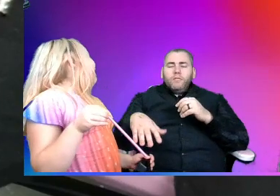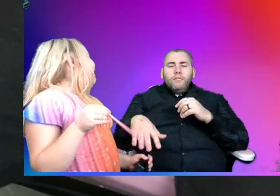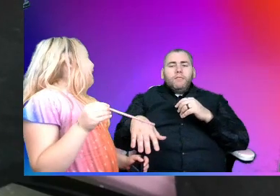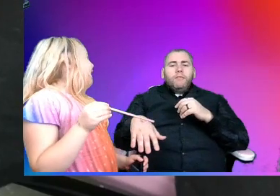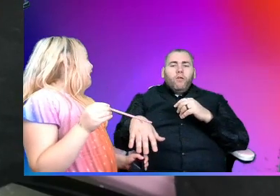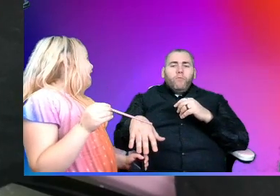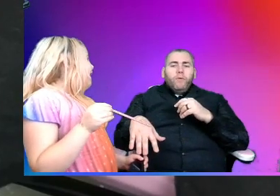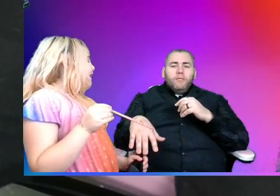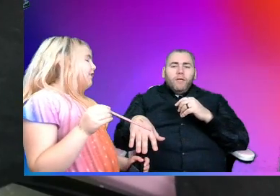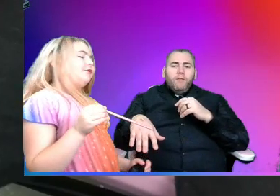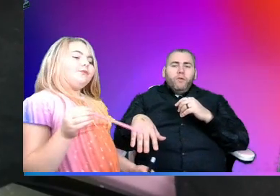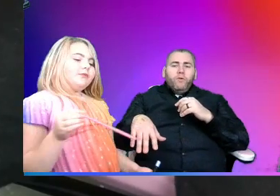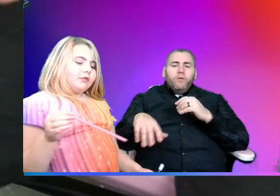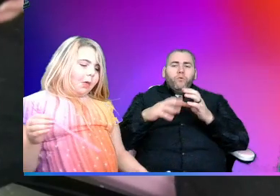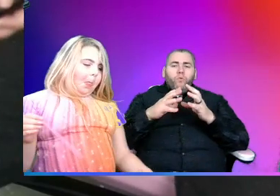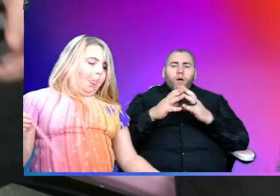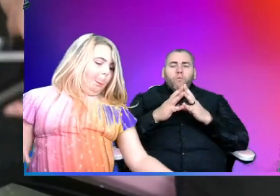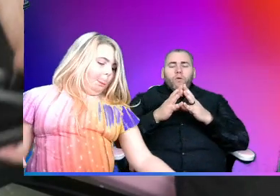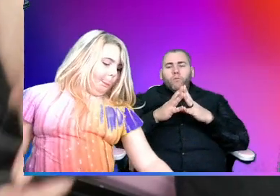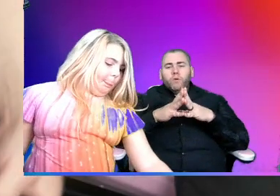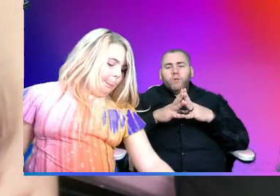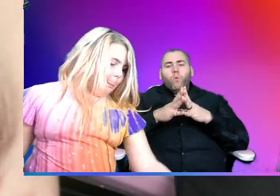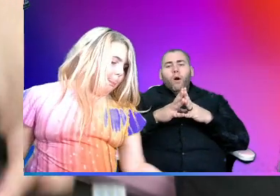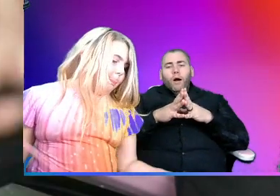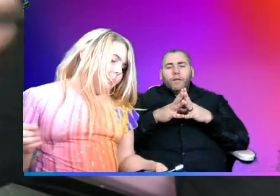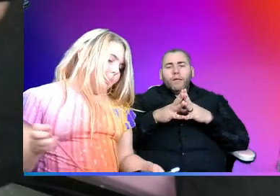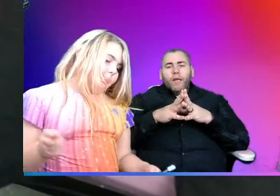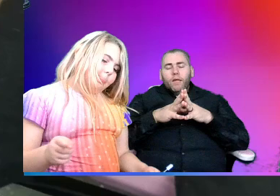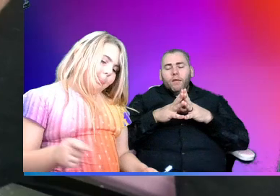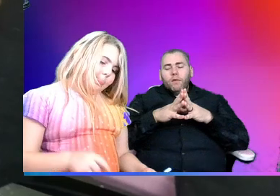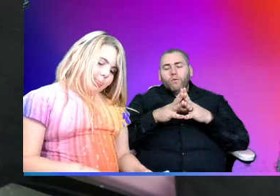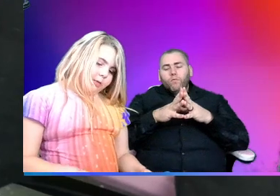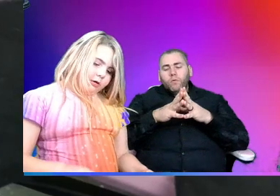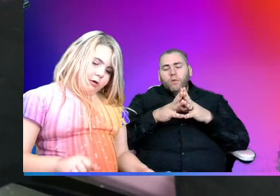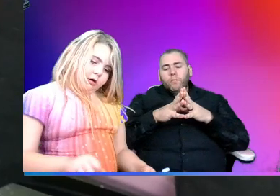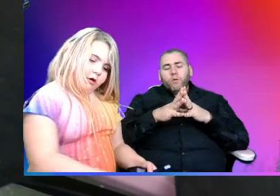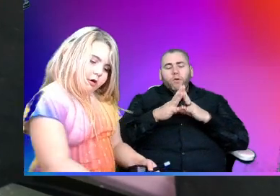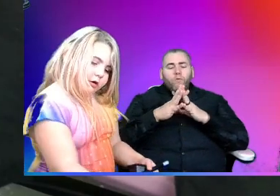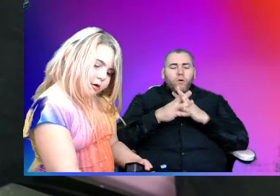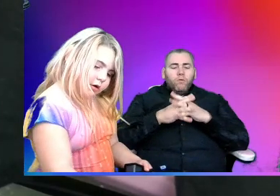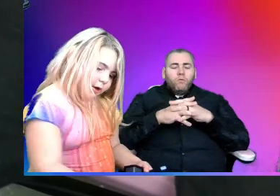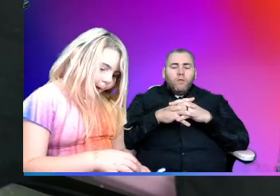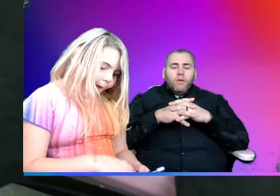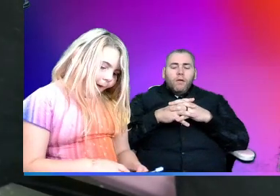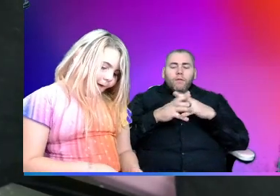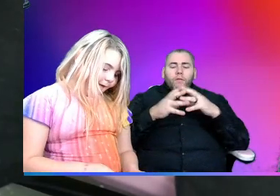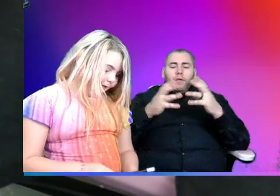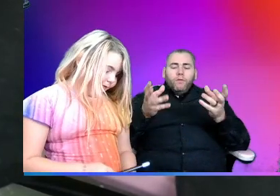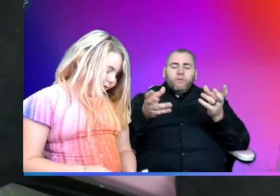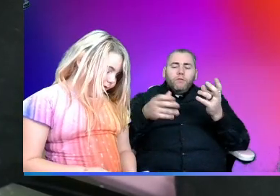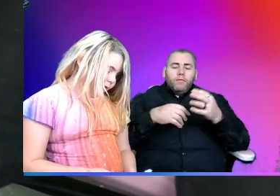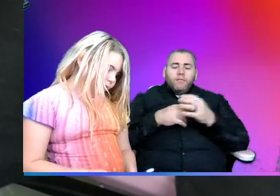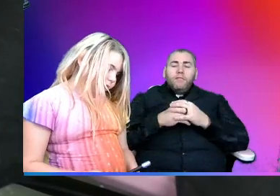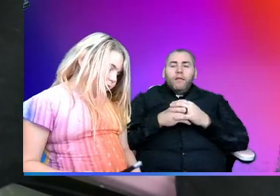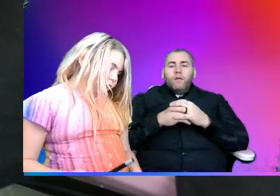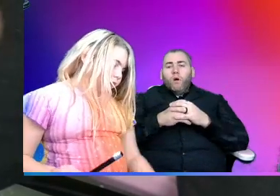So this is a stellar piece. I think you can do well with the wand and the appearing rose. There's a nice aesthetic quality